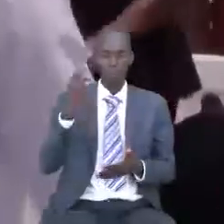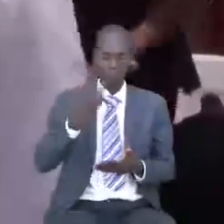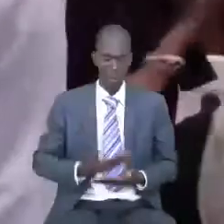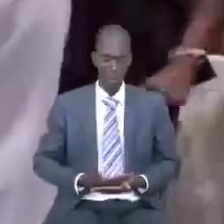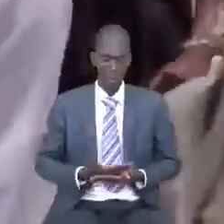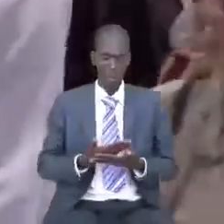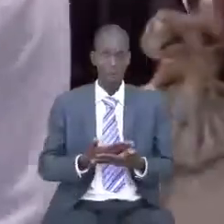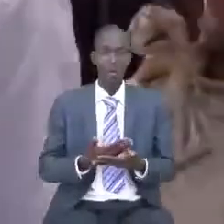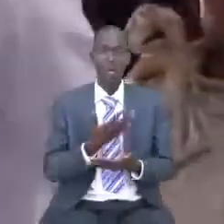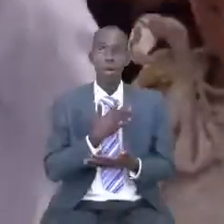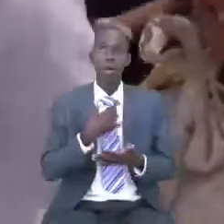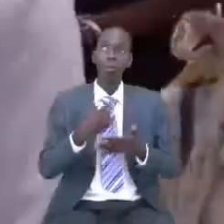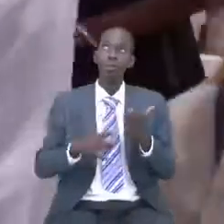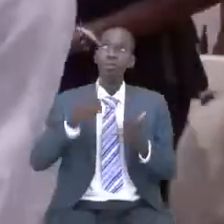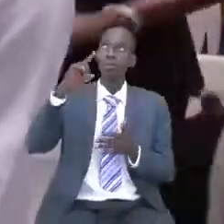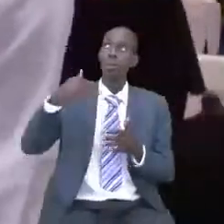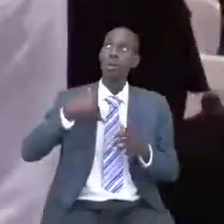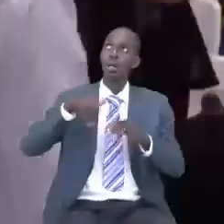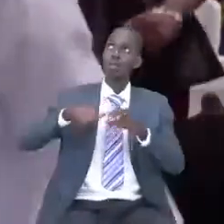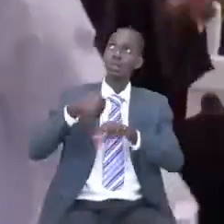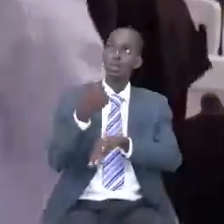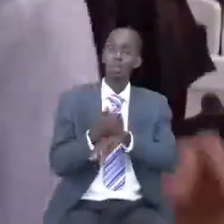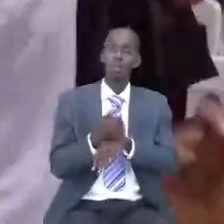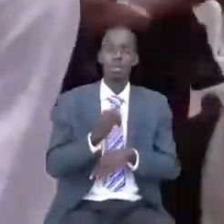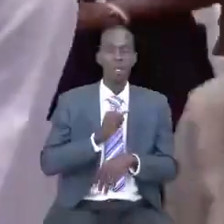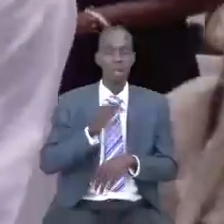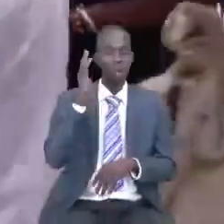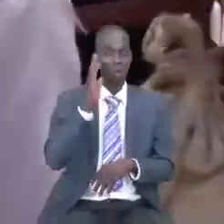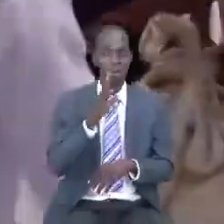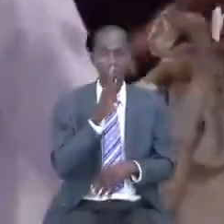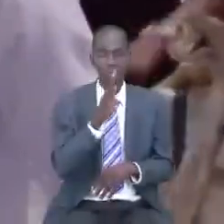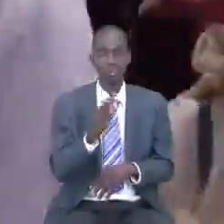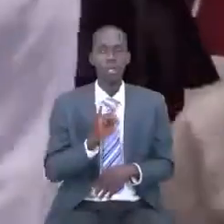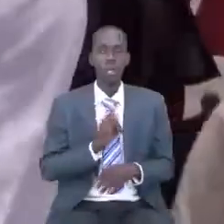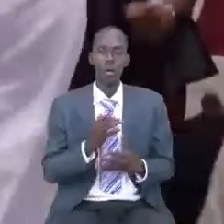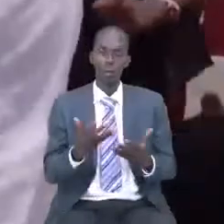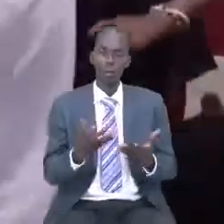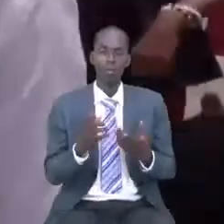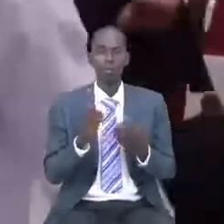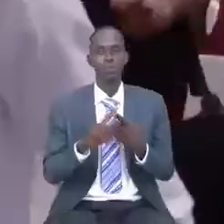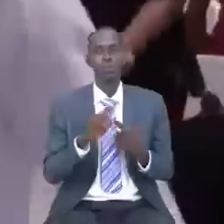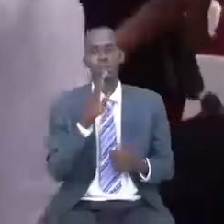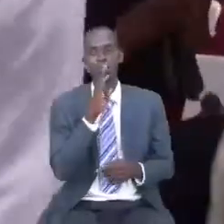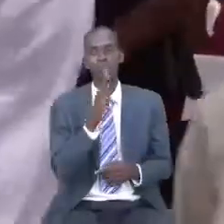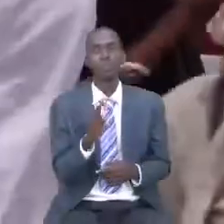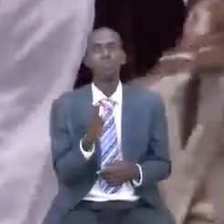have ordained, I will be. I want to be.